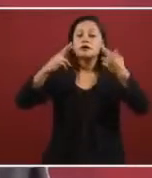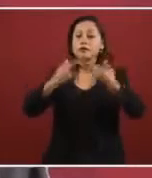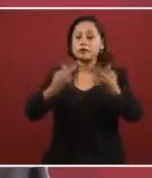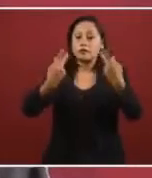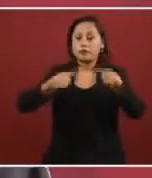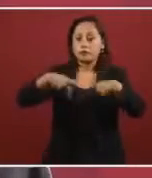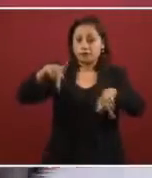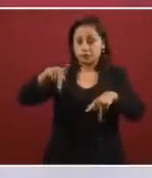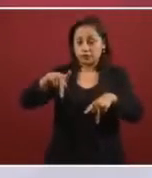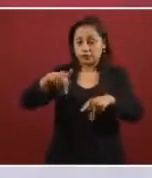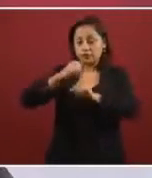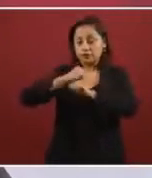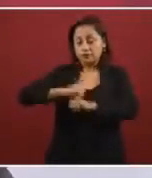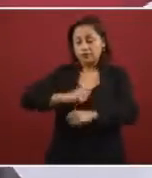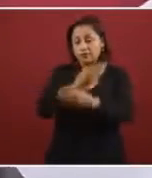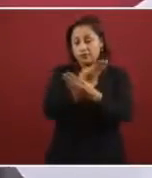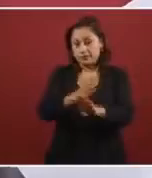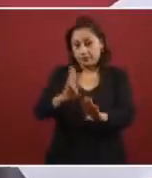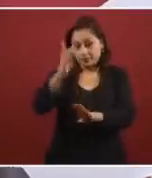bankers. y